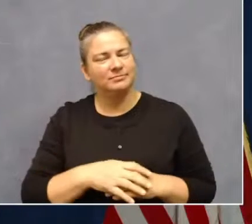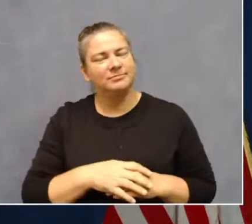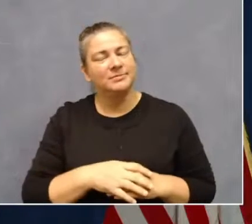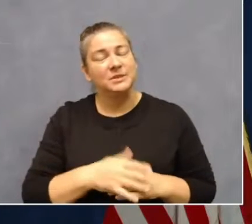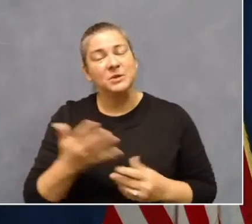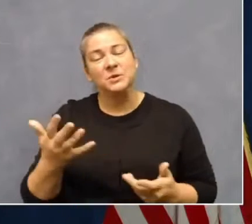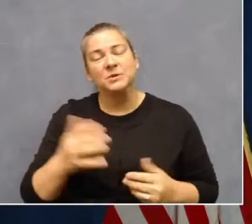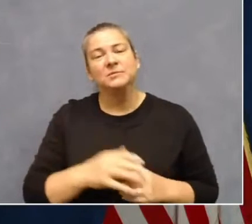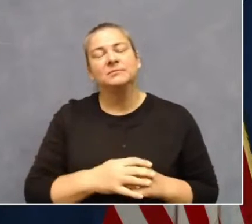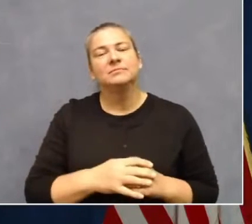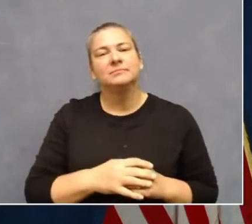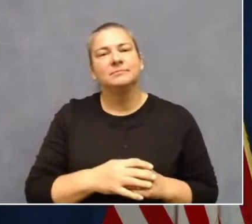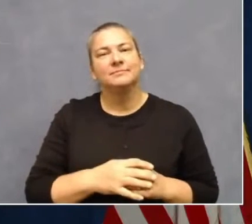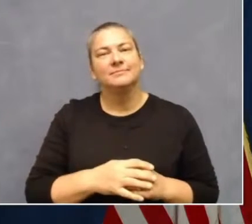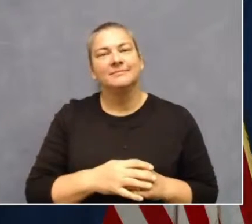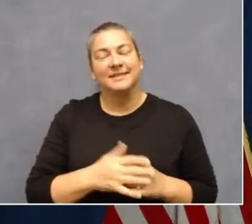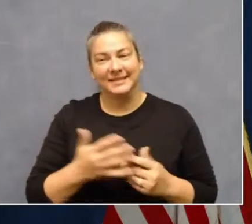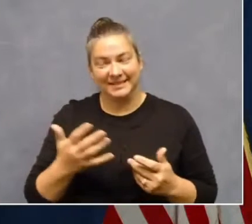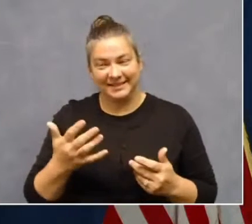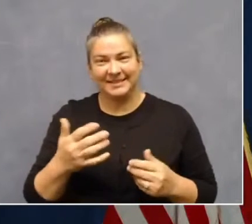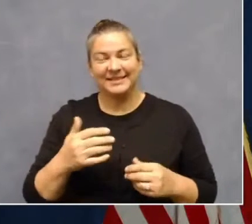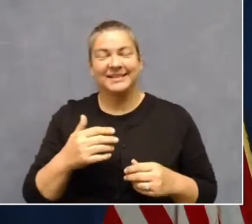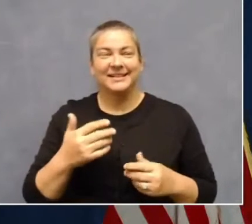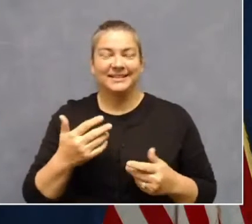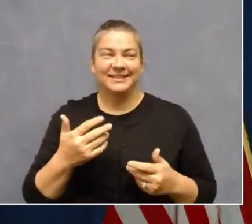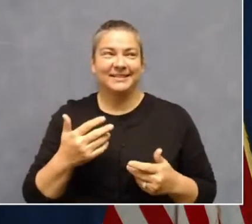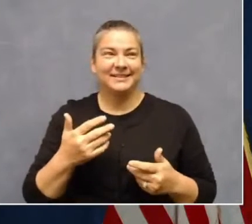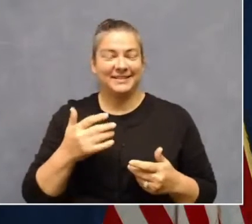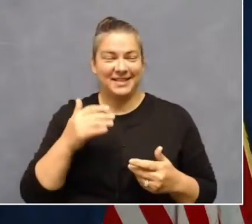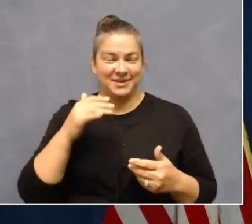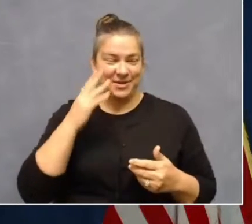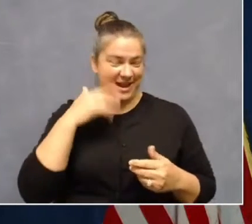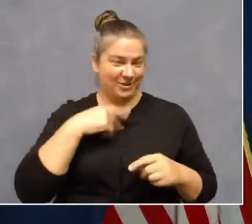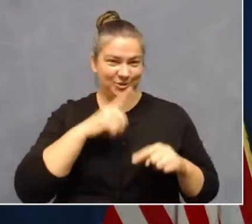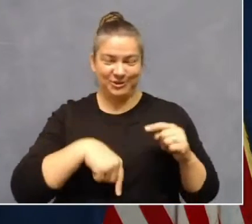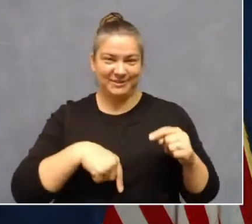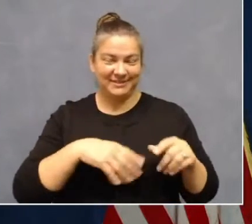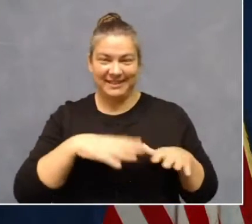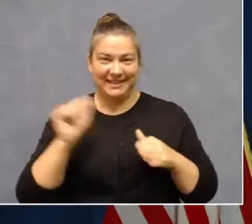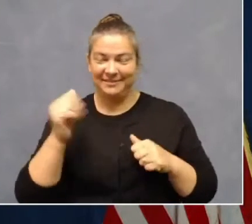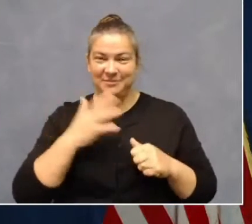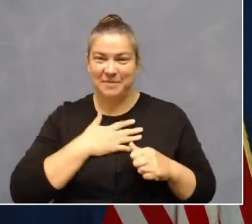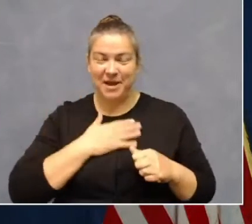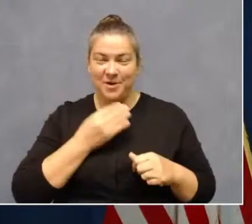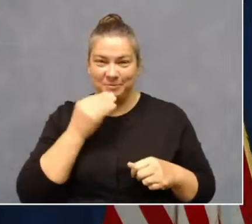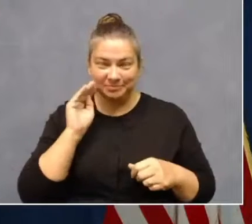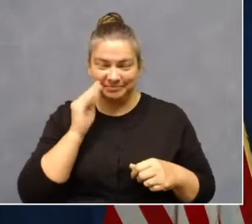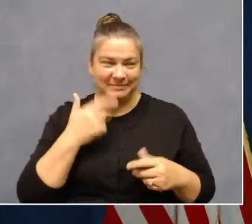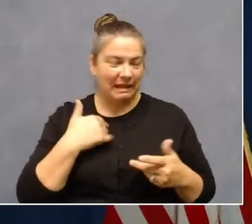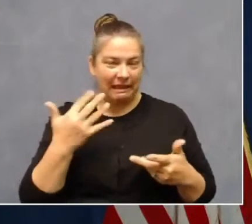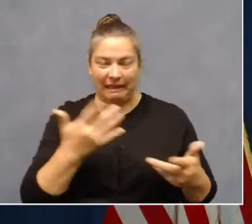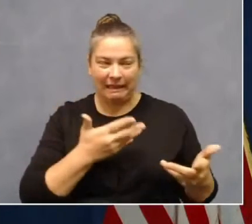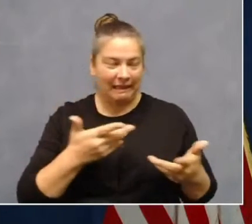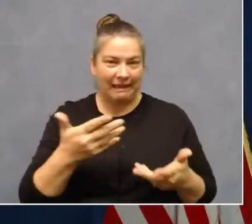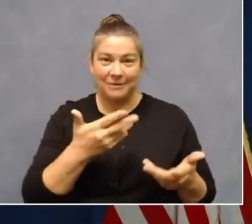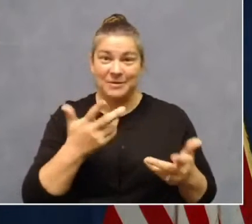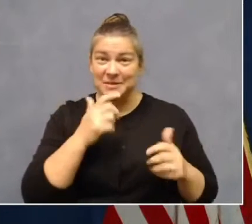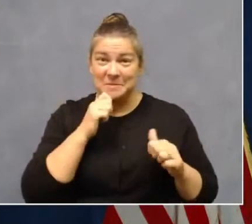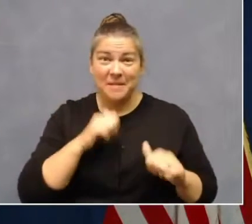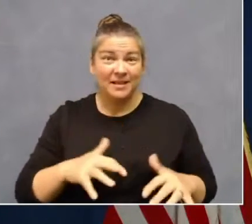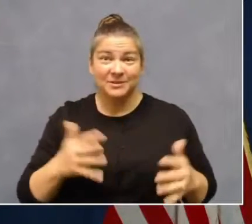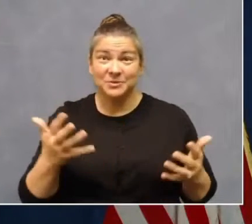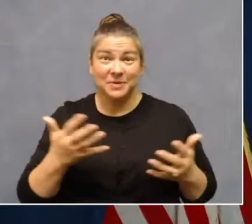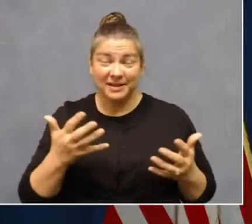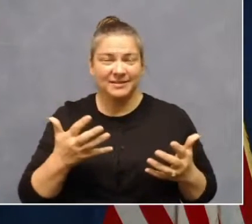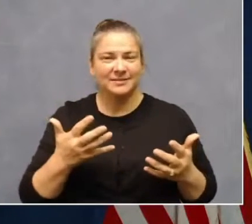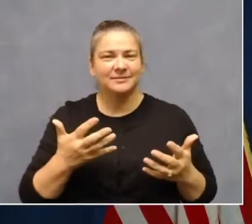to leave the grounds on which the yard and the house on which you live, it's that you get to quarantine with the people you love